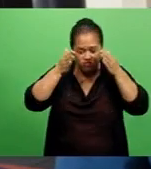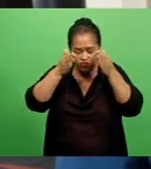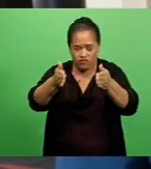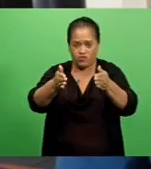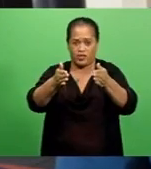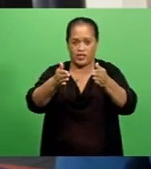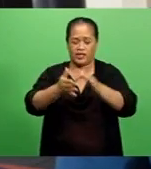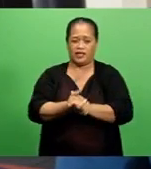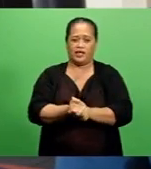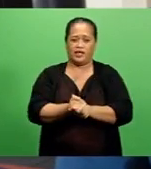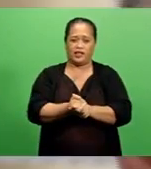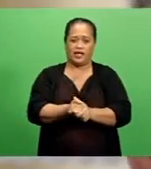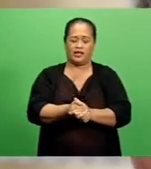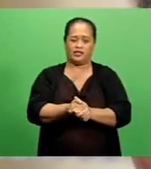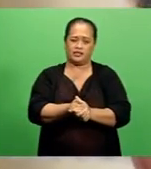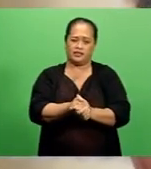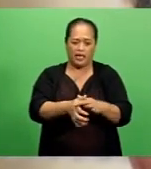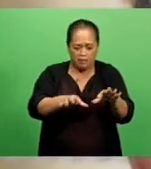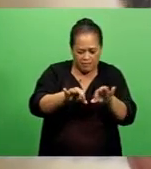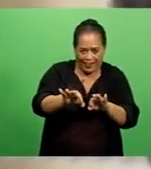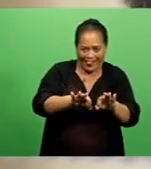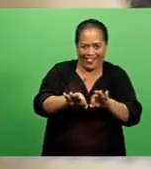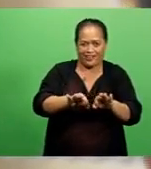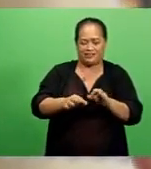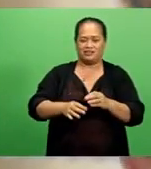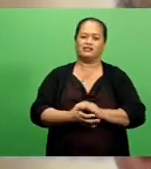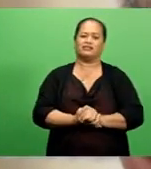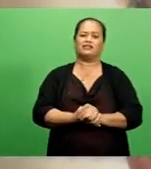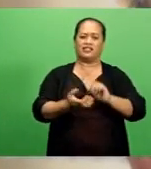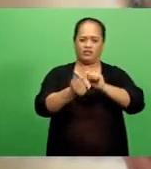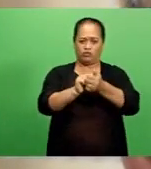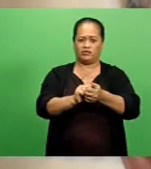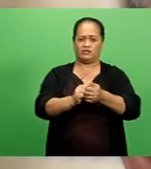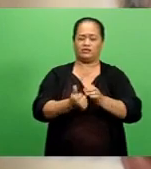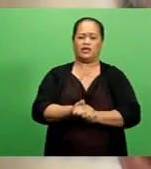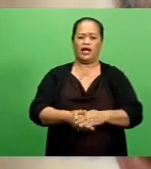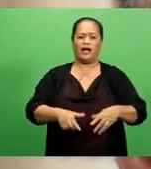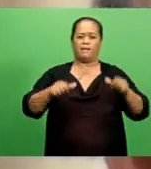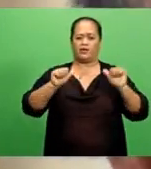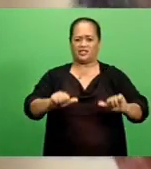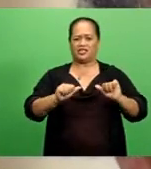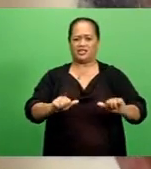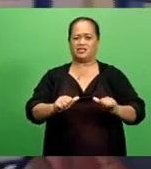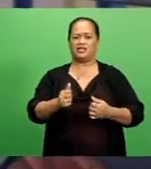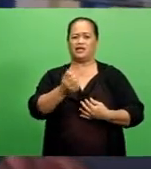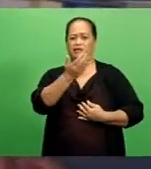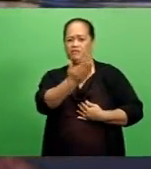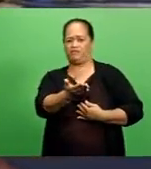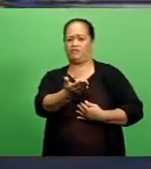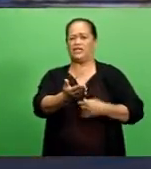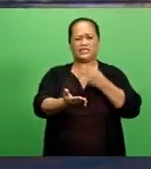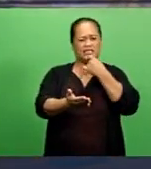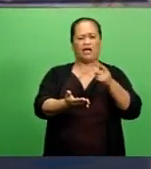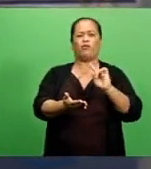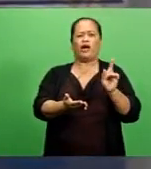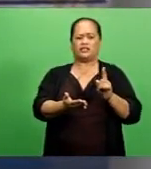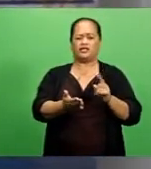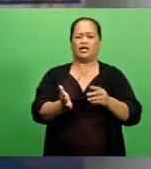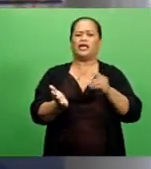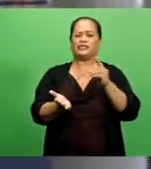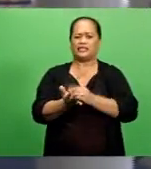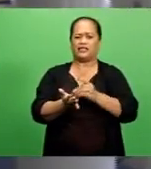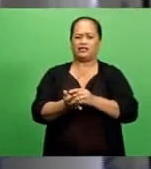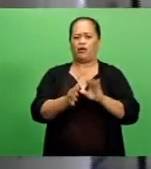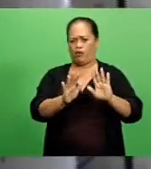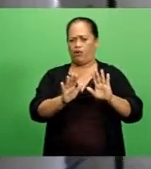is in the Olympic sport. President Manasambara Vilala says the date set is fitting for the junior boxers. And we came